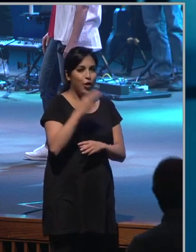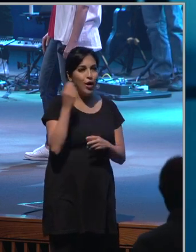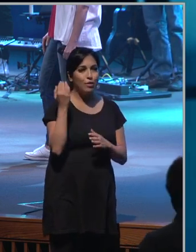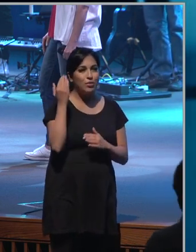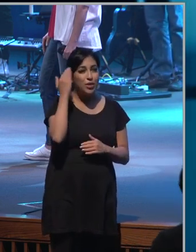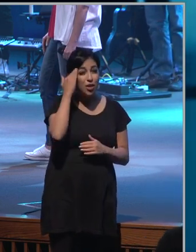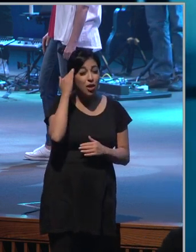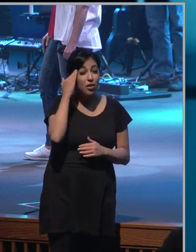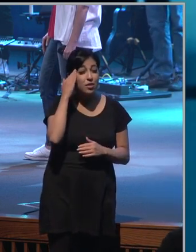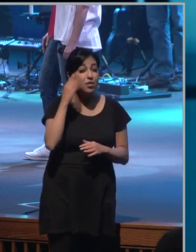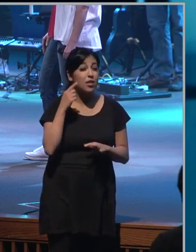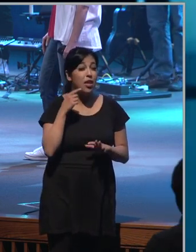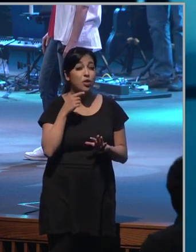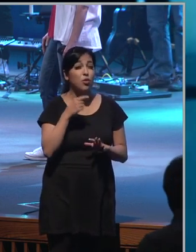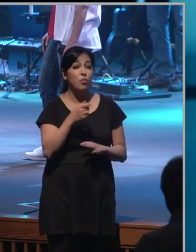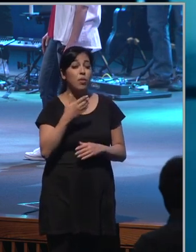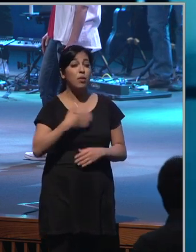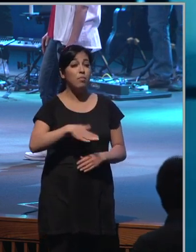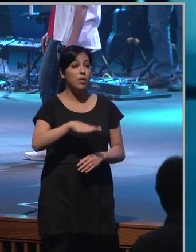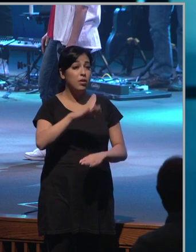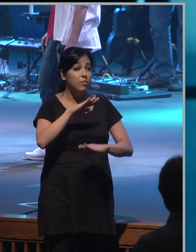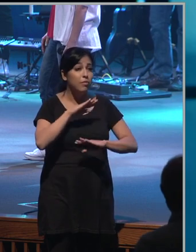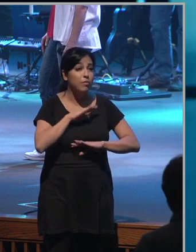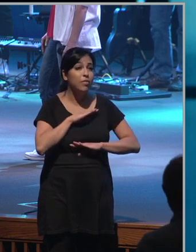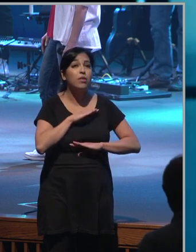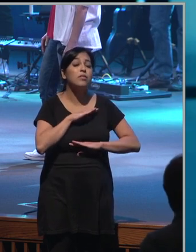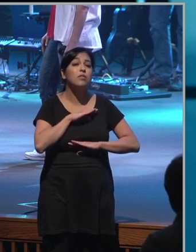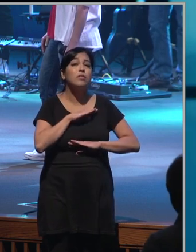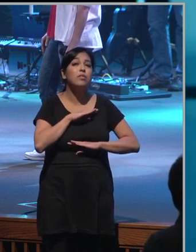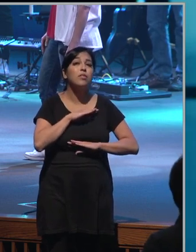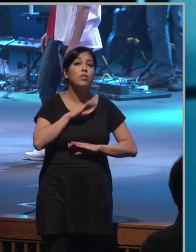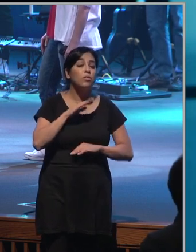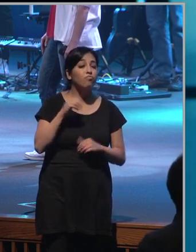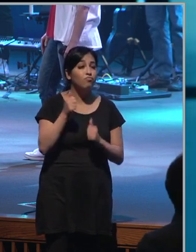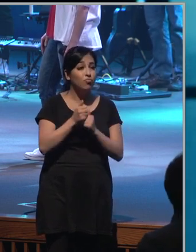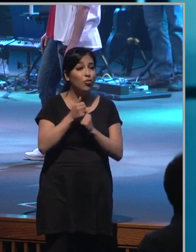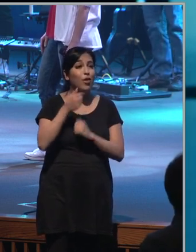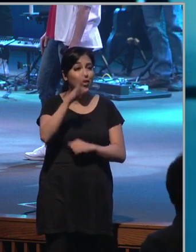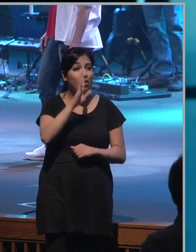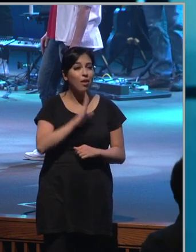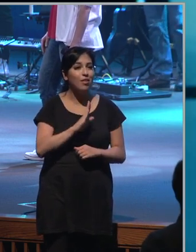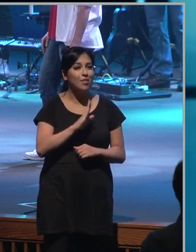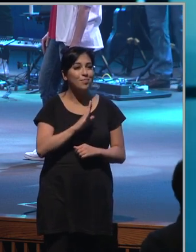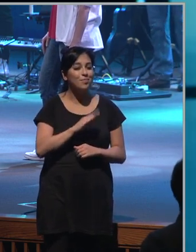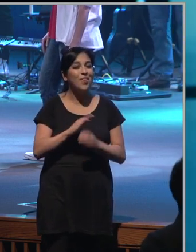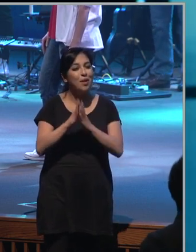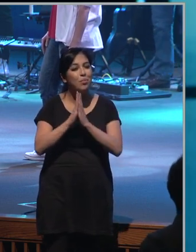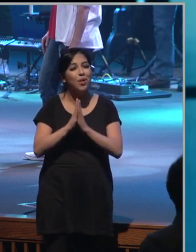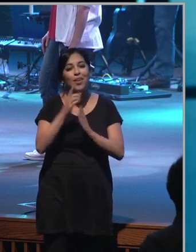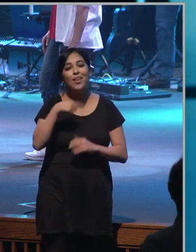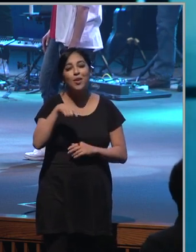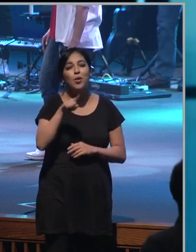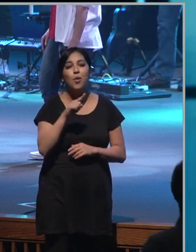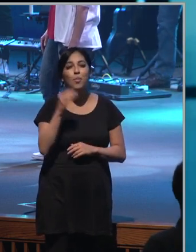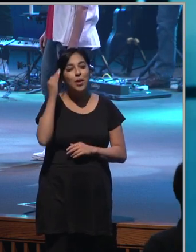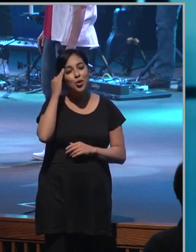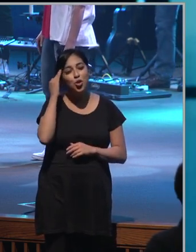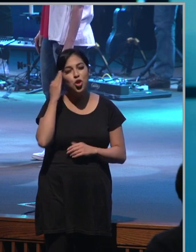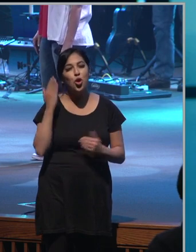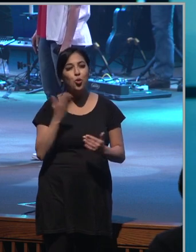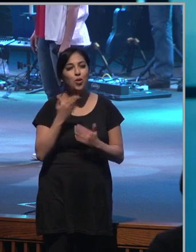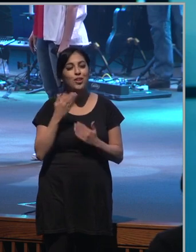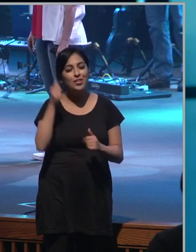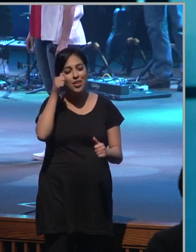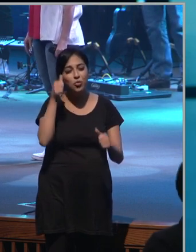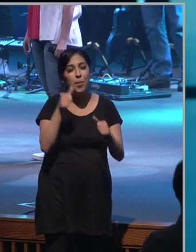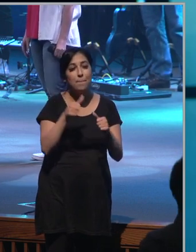with the measure of all the fullness of God." I pray that we would know this truth, that each time we sing these songs, we're reminded of the depth